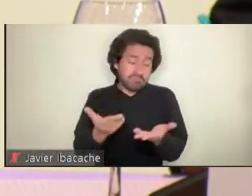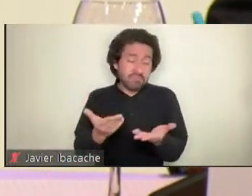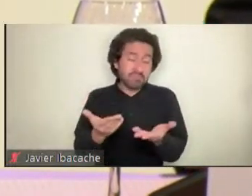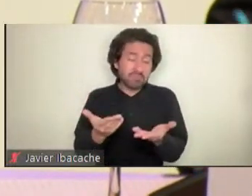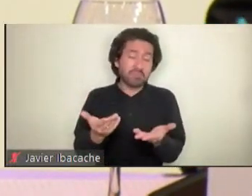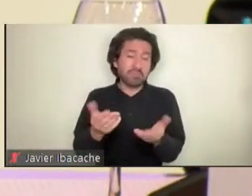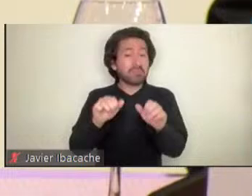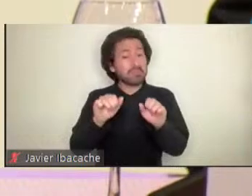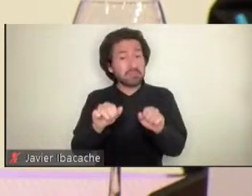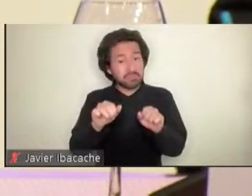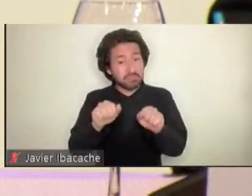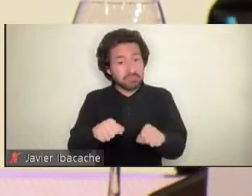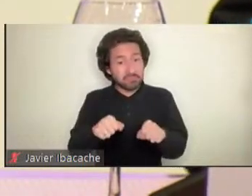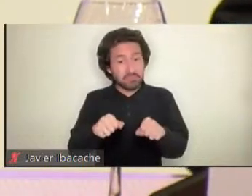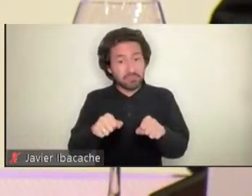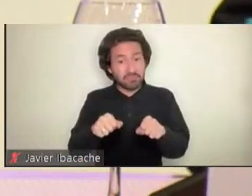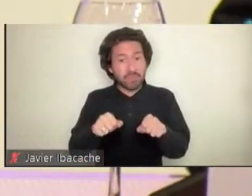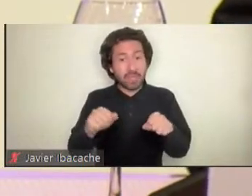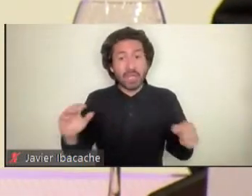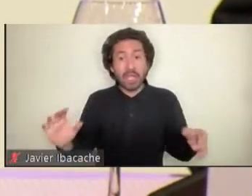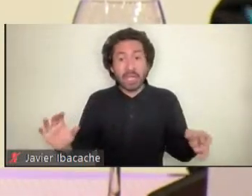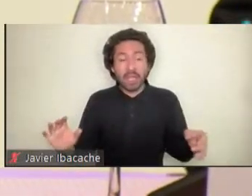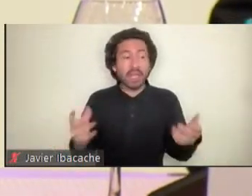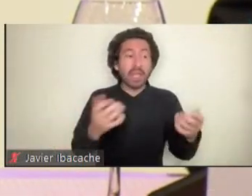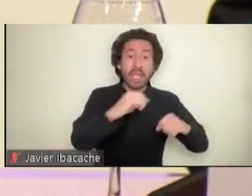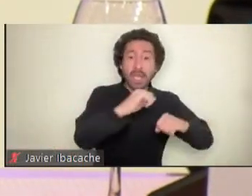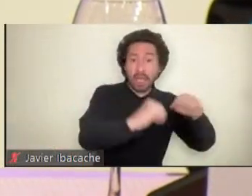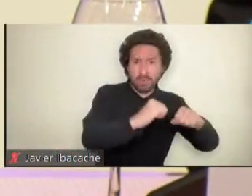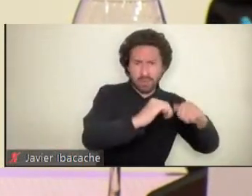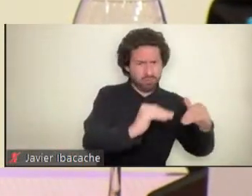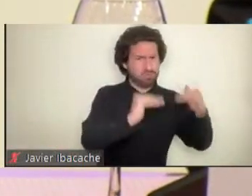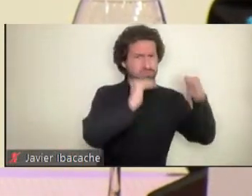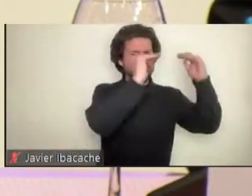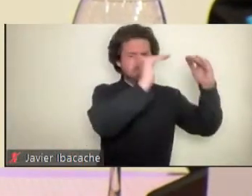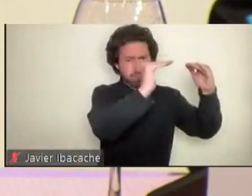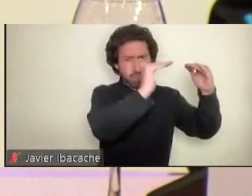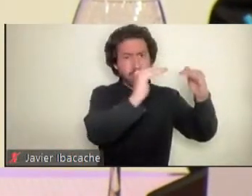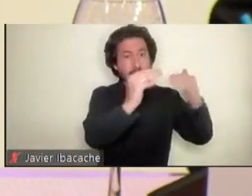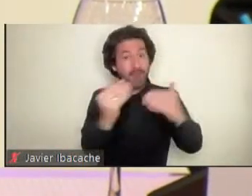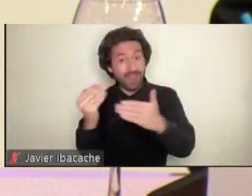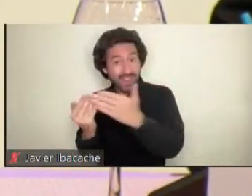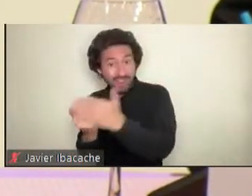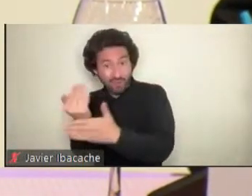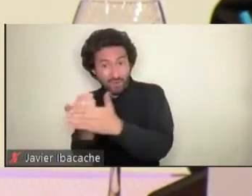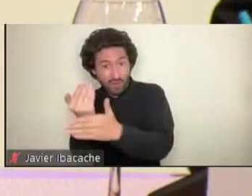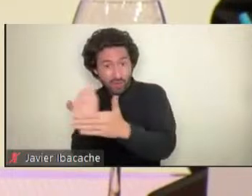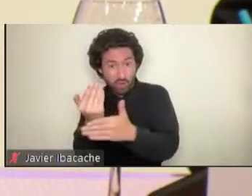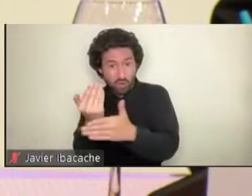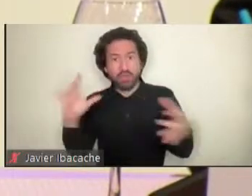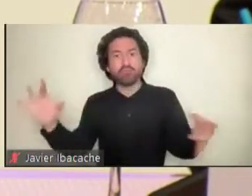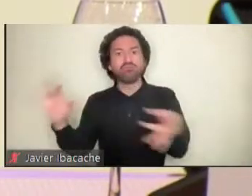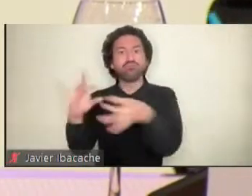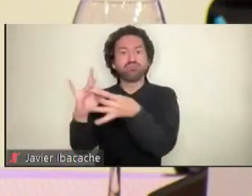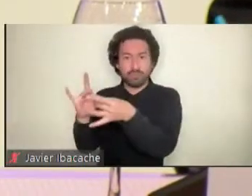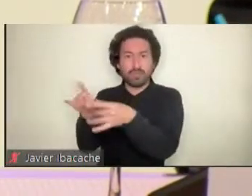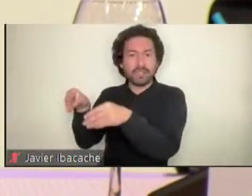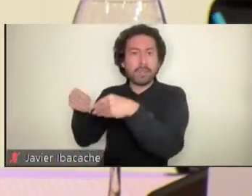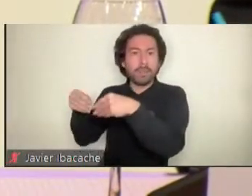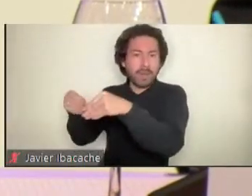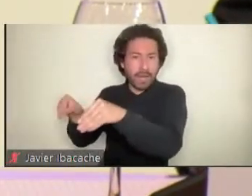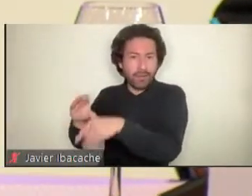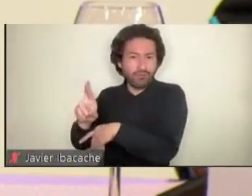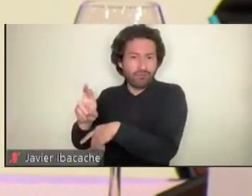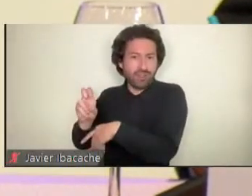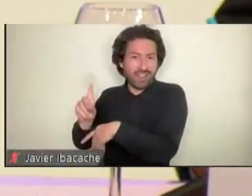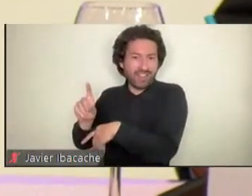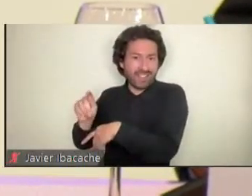that can be a way to connect for high potential firms and innovators with the credit market.